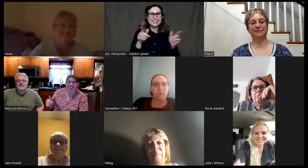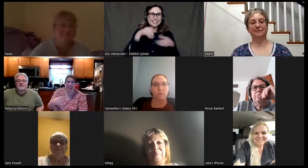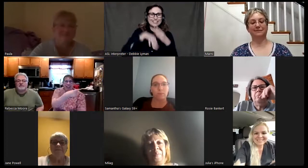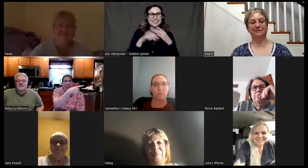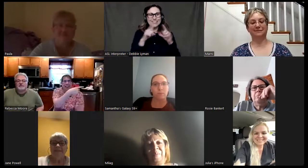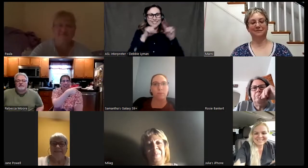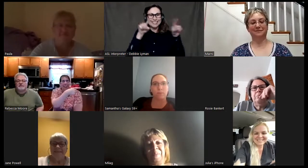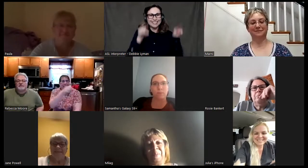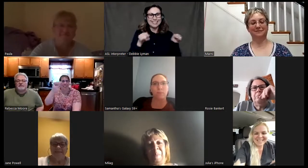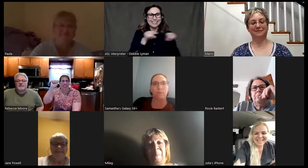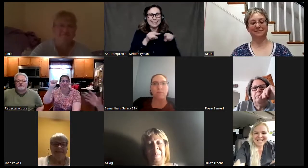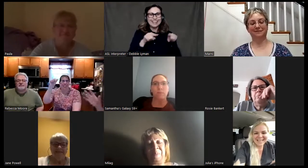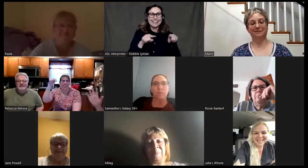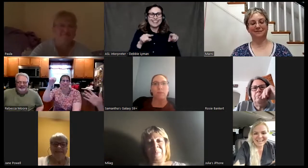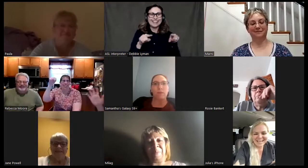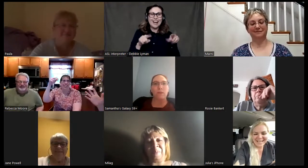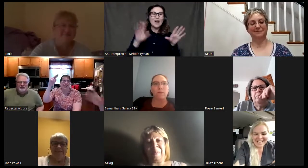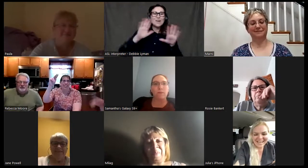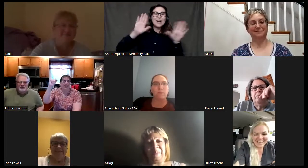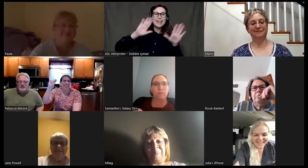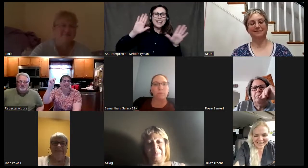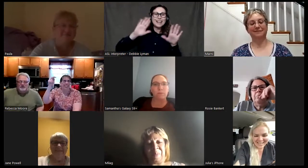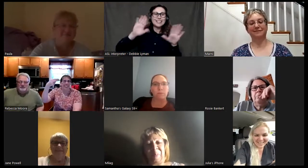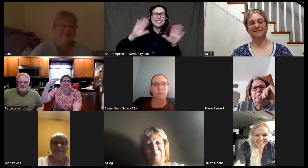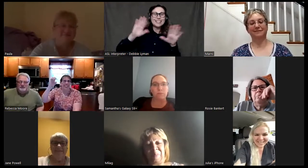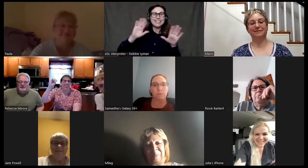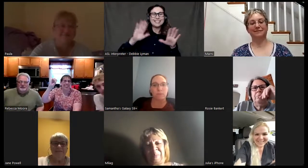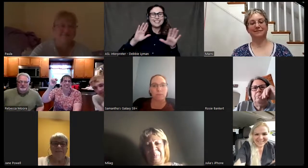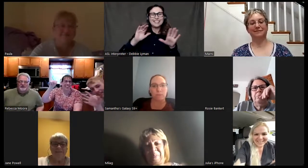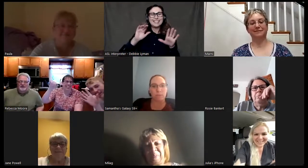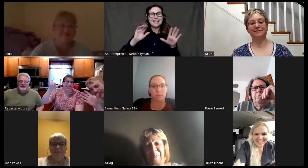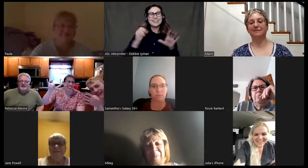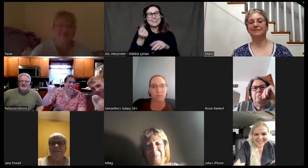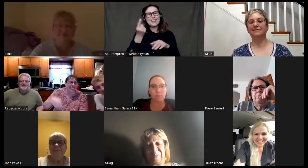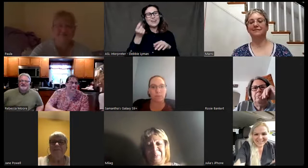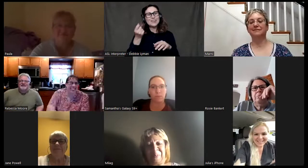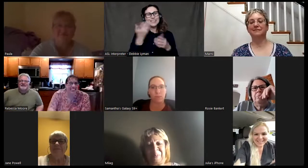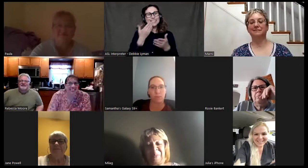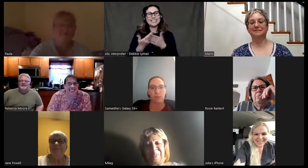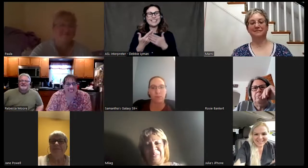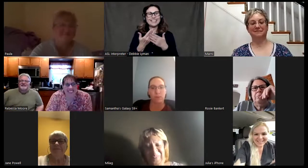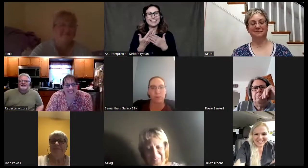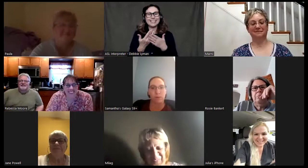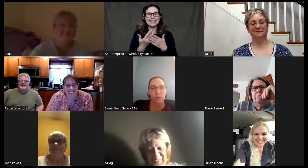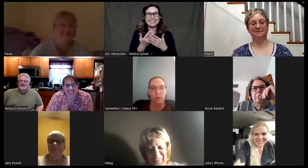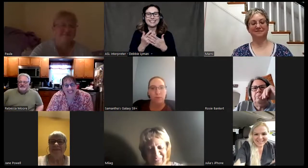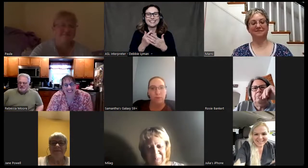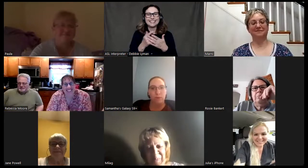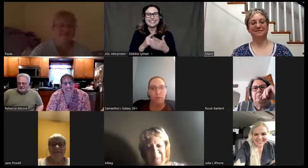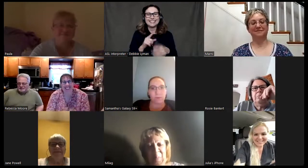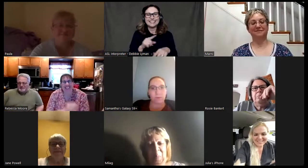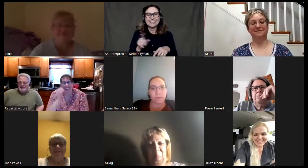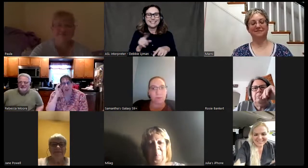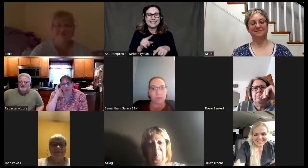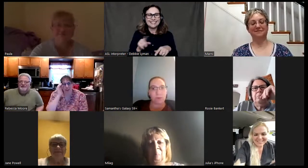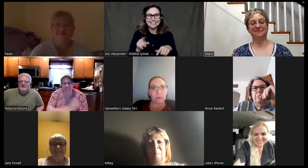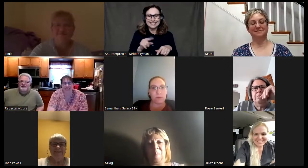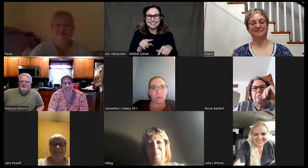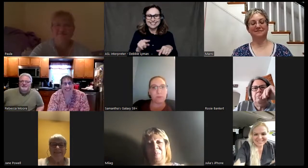on because you're in one. Oh, hey, Anthony. Oh, good.